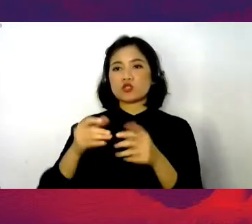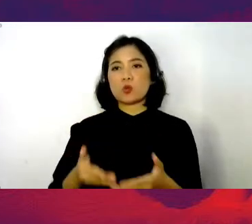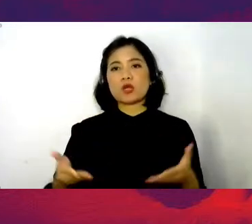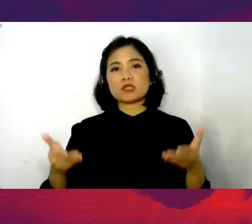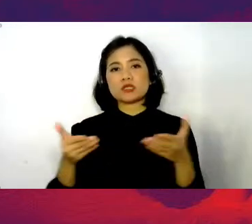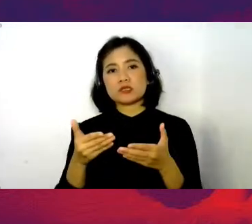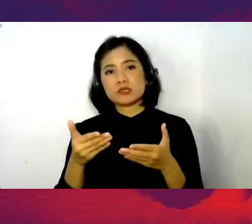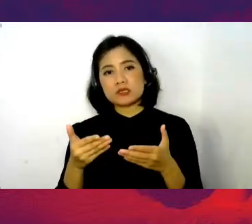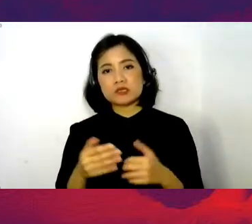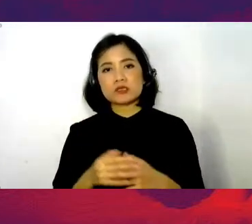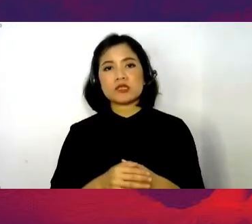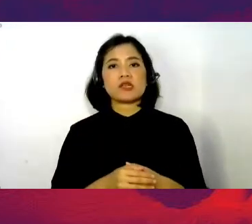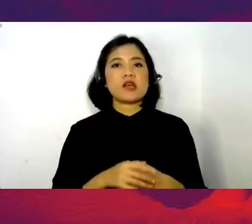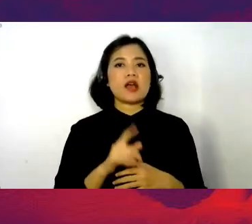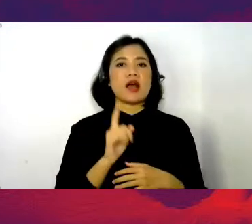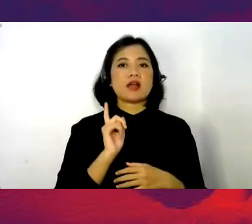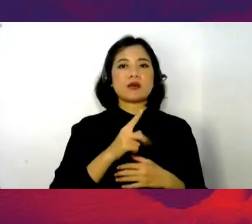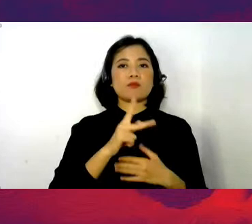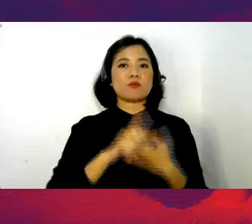if we already give them some of the